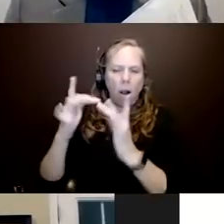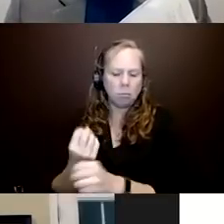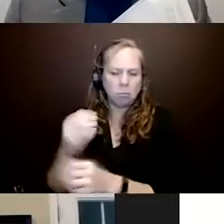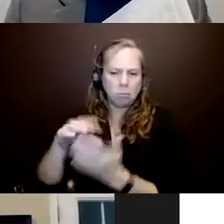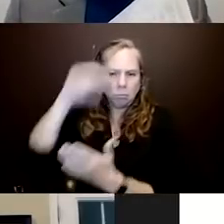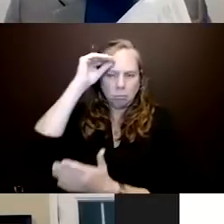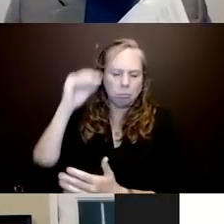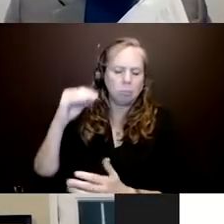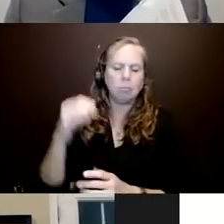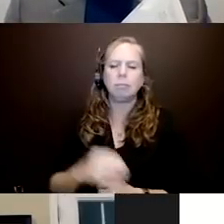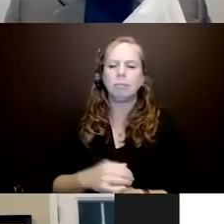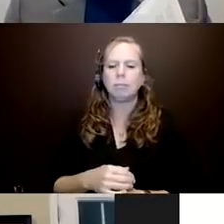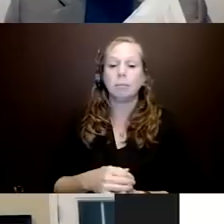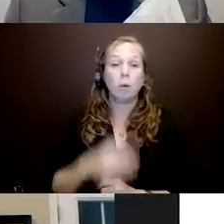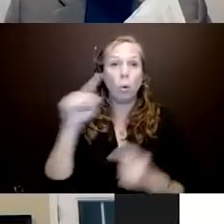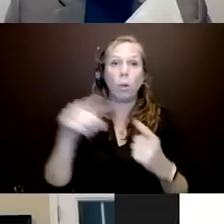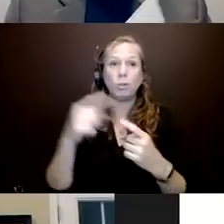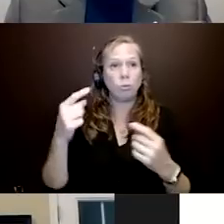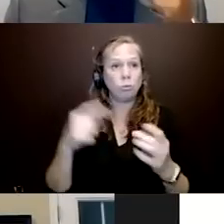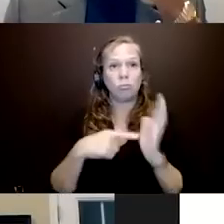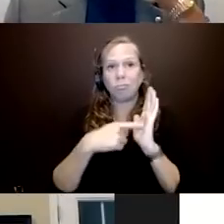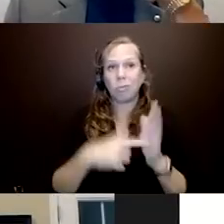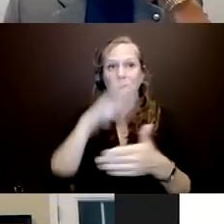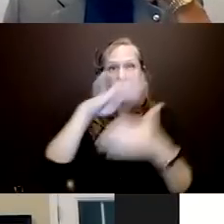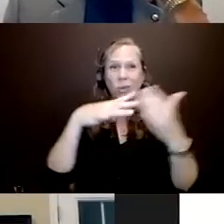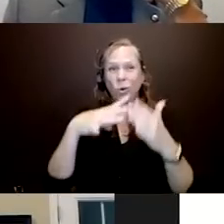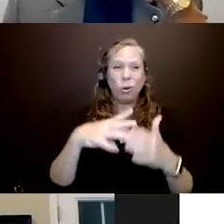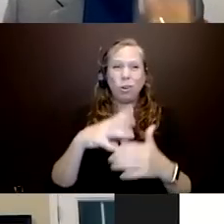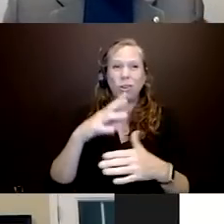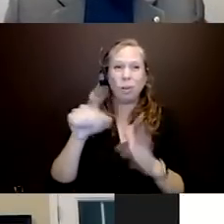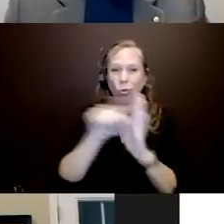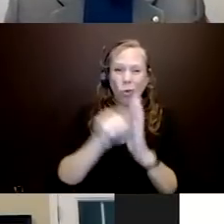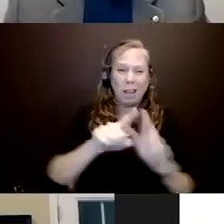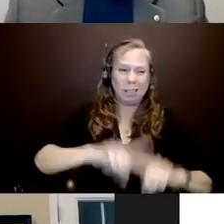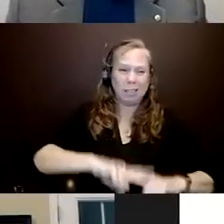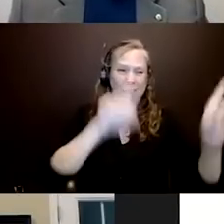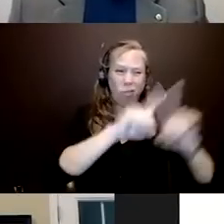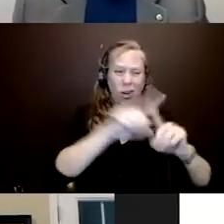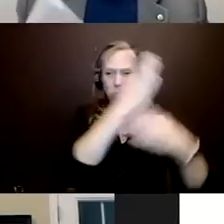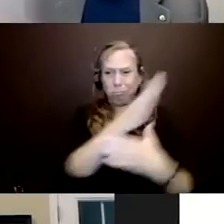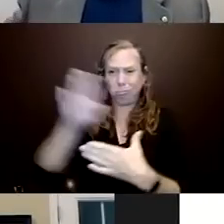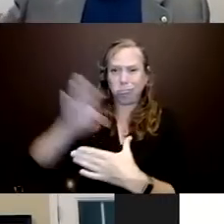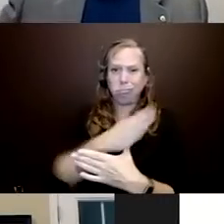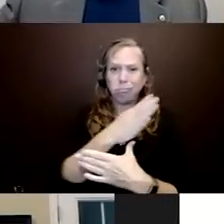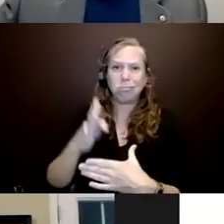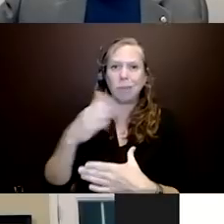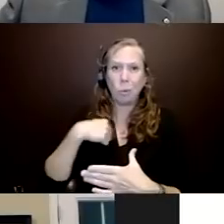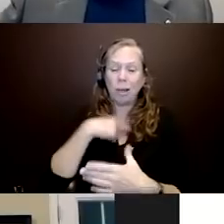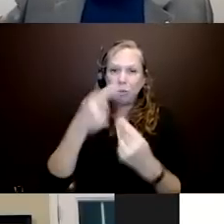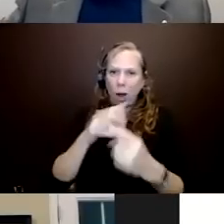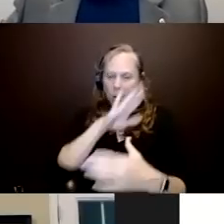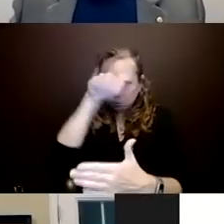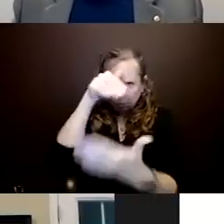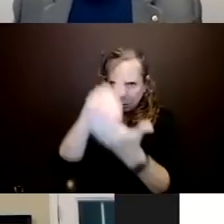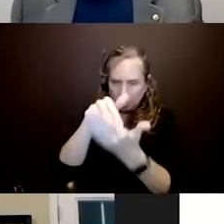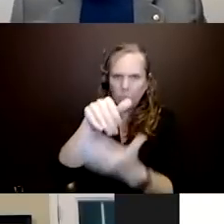put out a schedule that is ranging in grade levels, we're targeting the middle ground. We're really just trying to give you an idea of the mix and